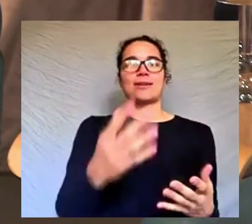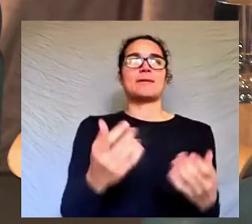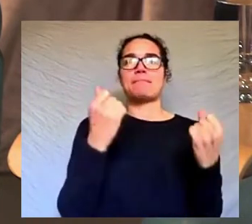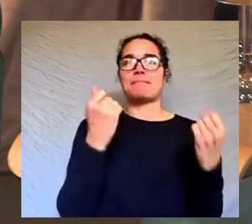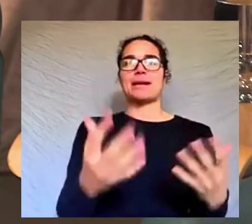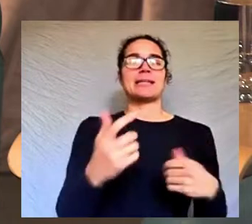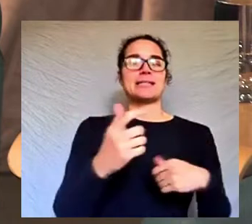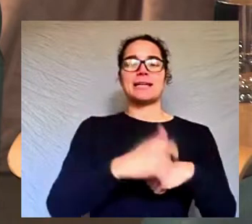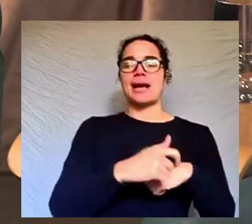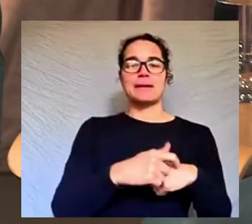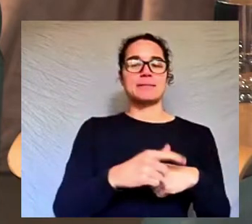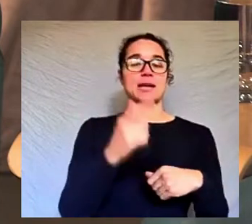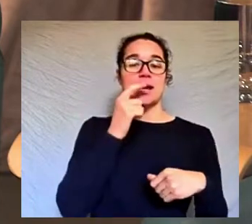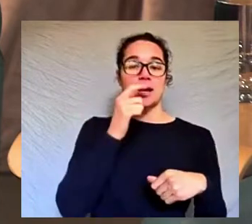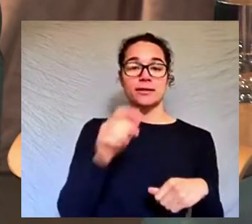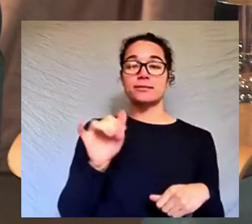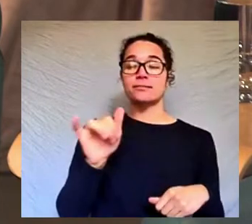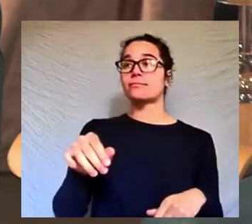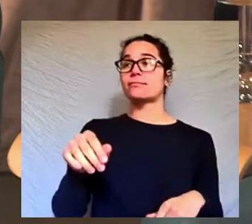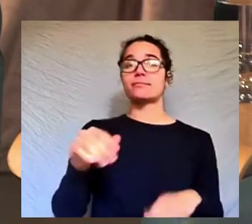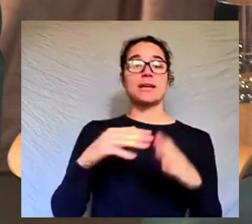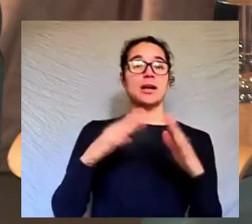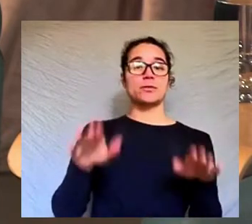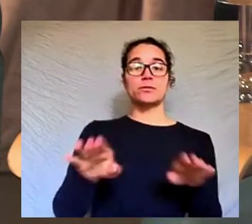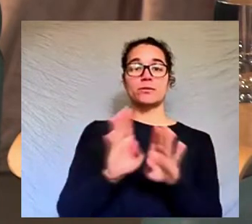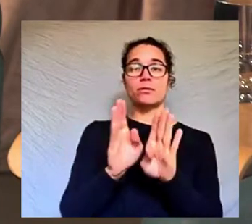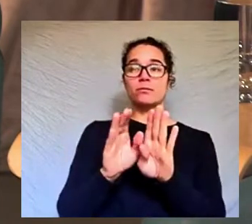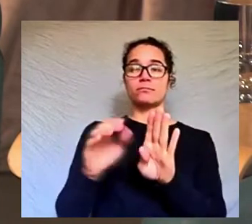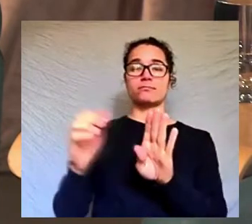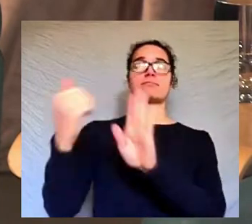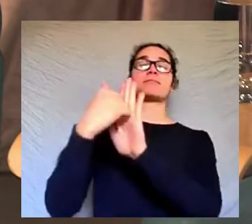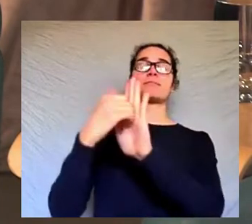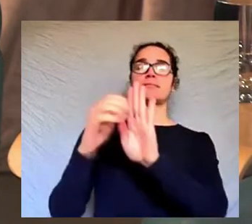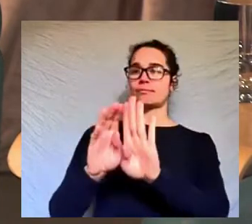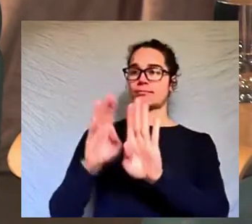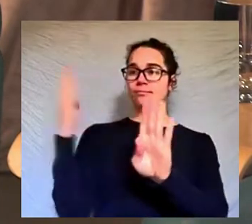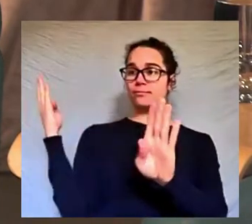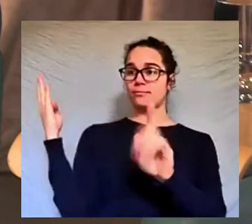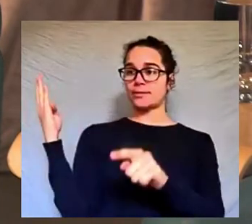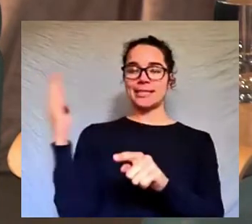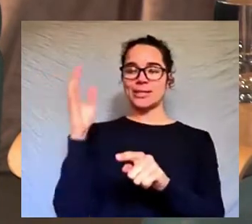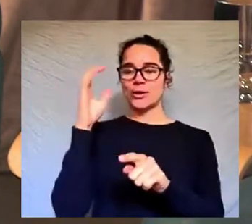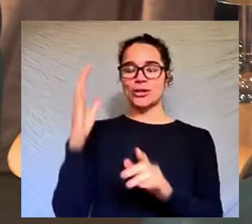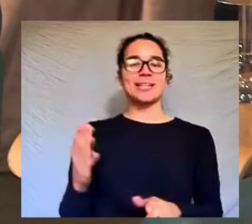to a stranger, and this isn't the day when you could do that.